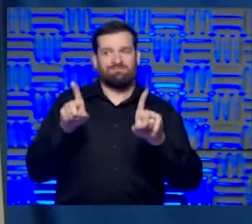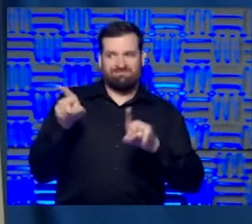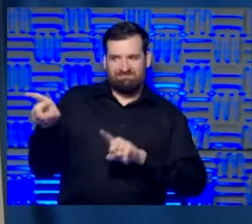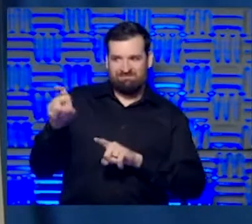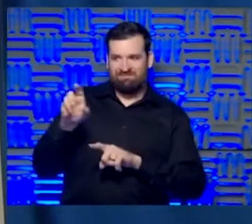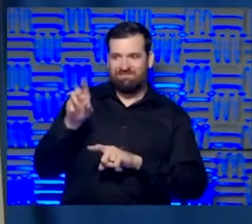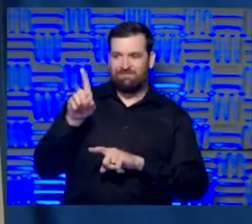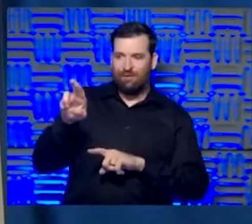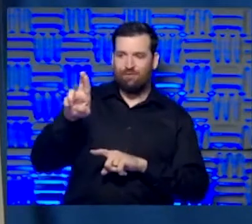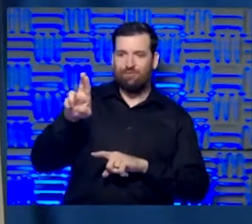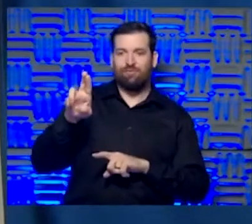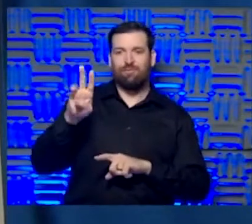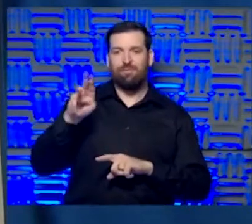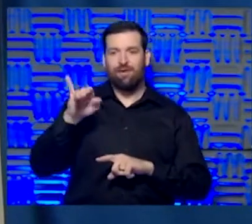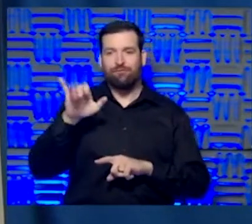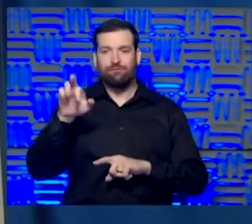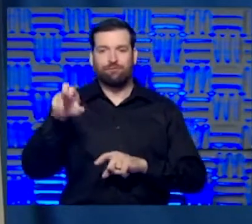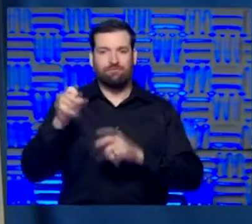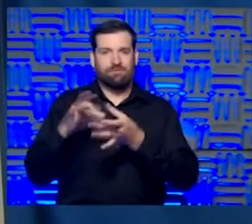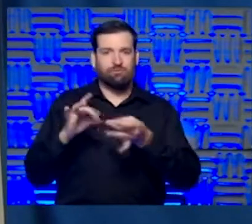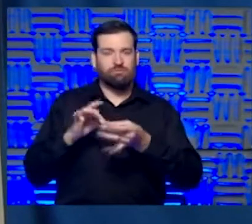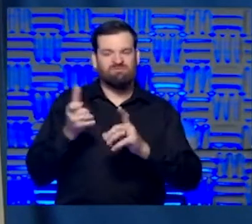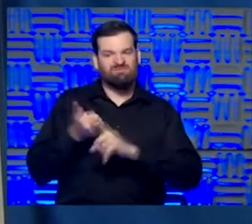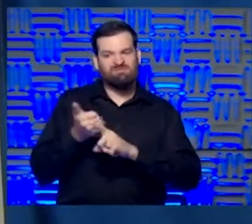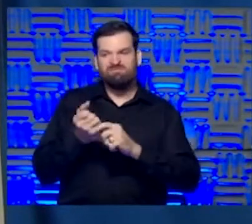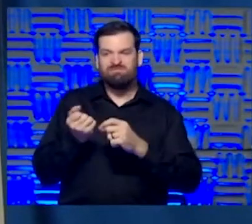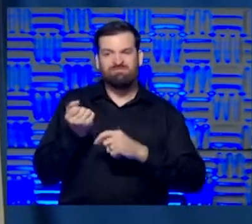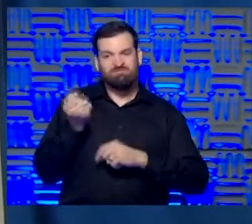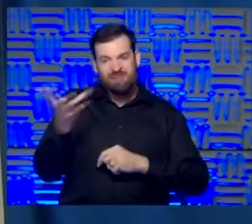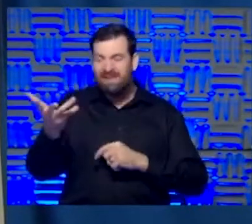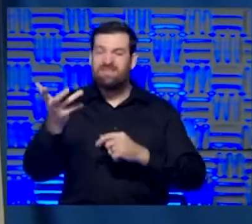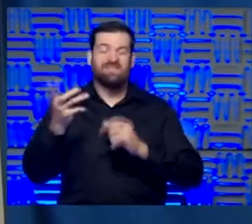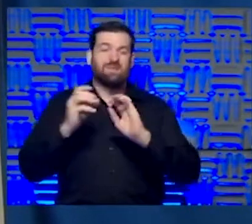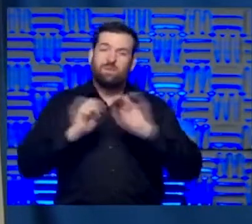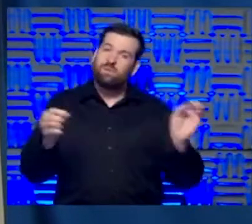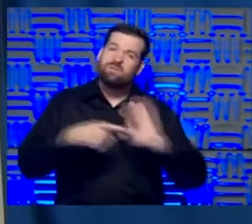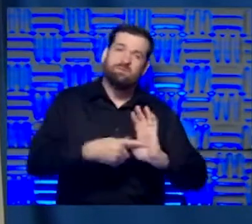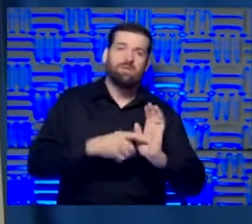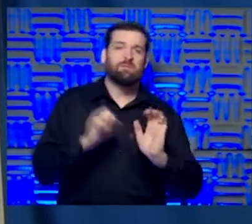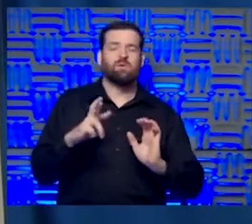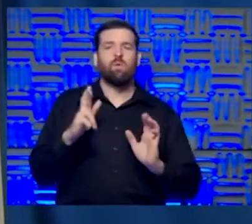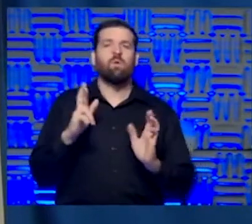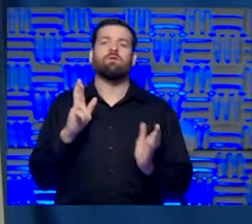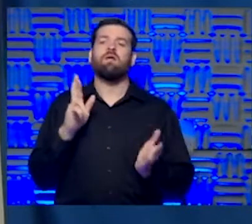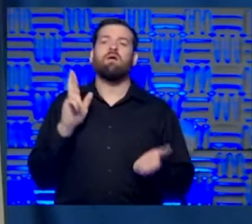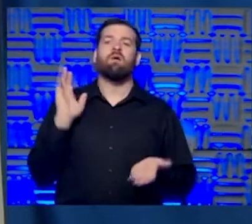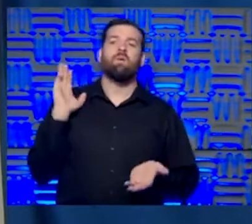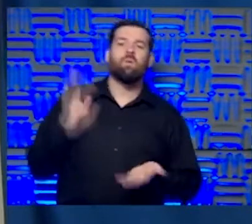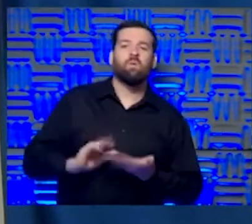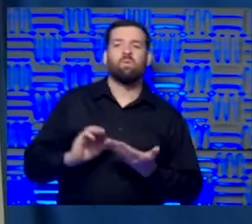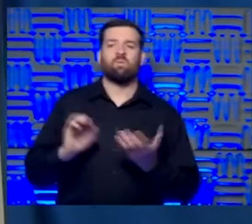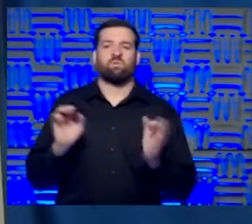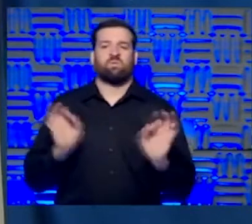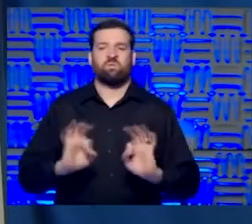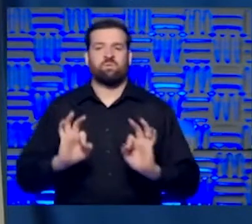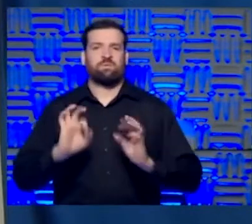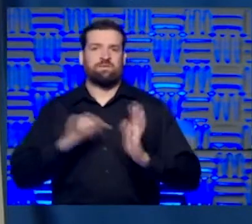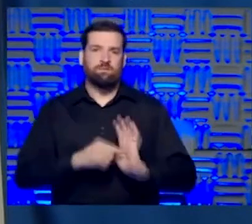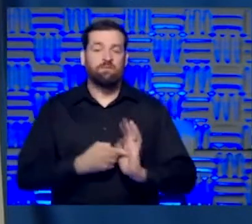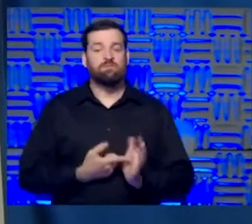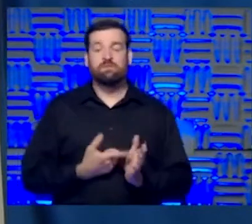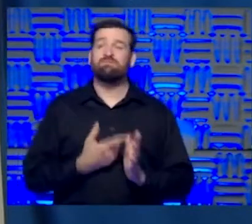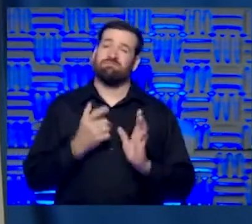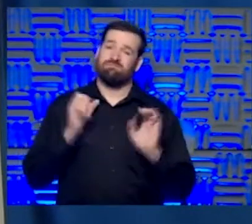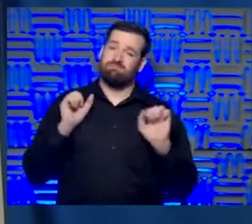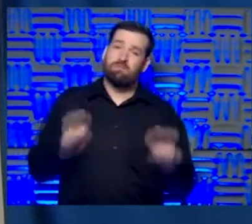said, because many aren't very sick or may even be asymptomatic, that they may pose a